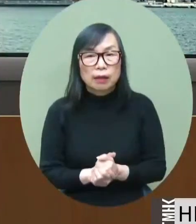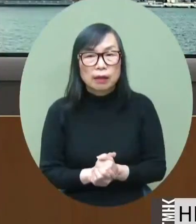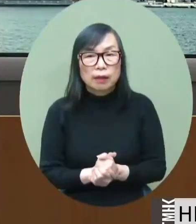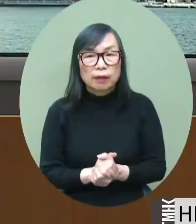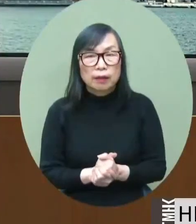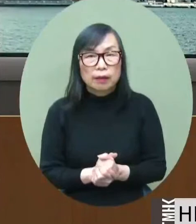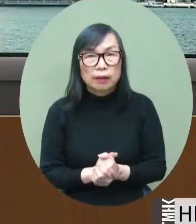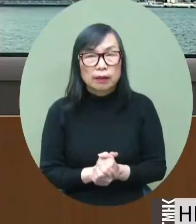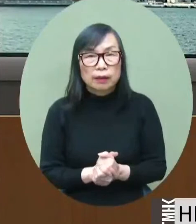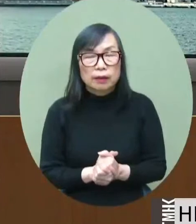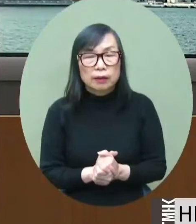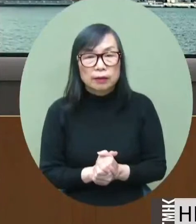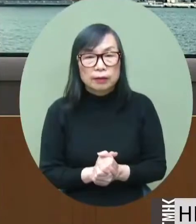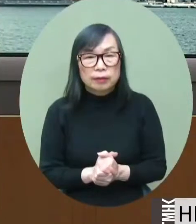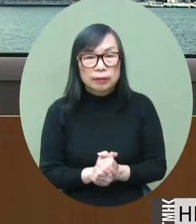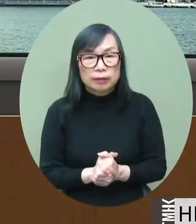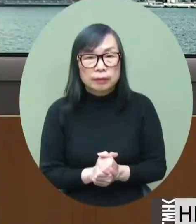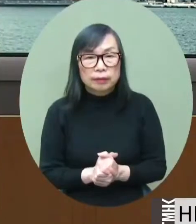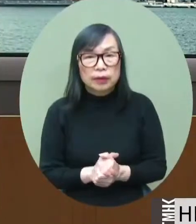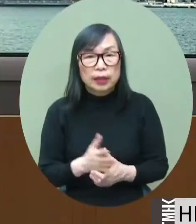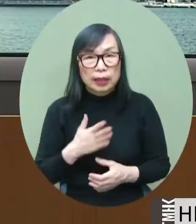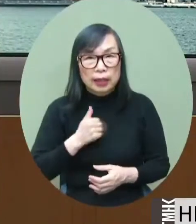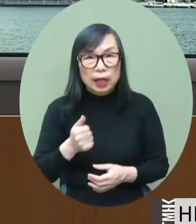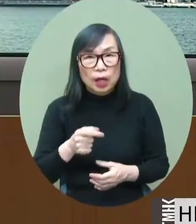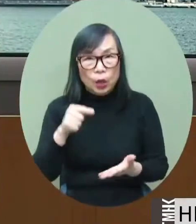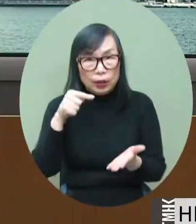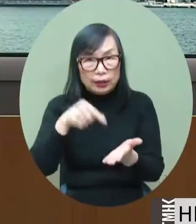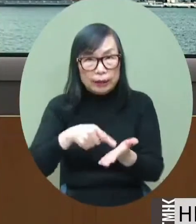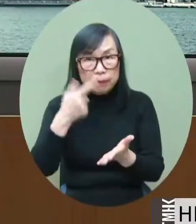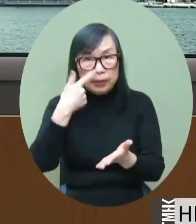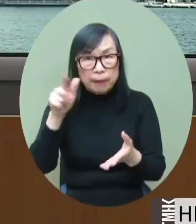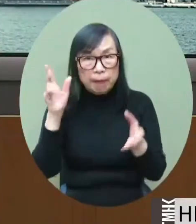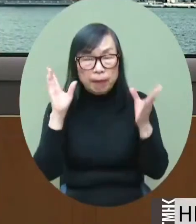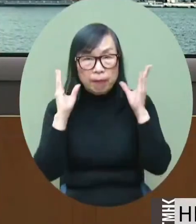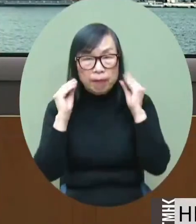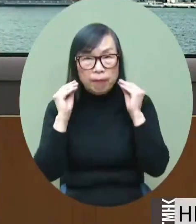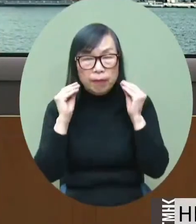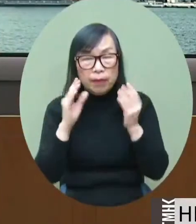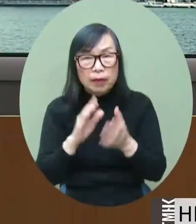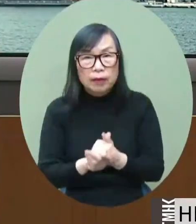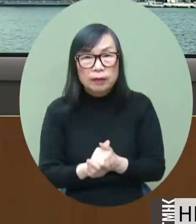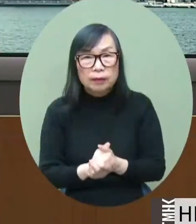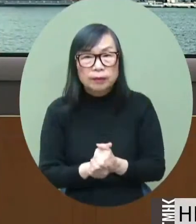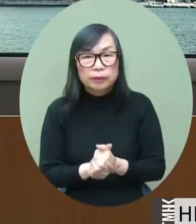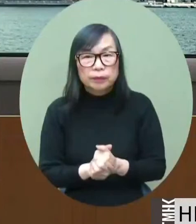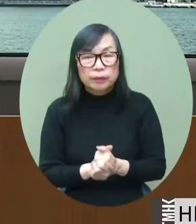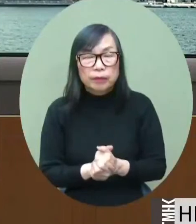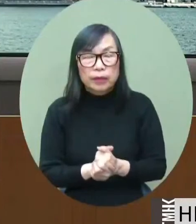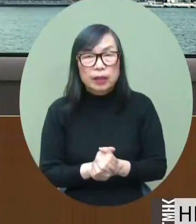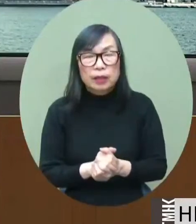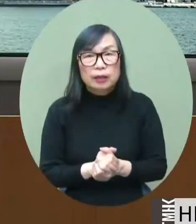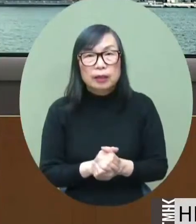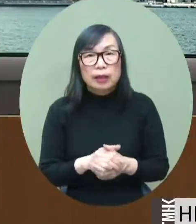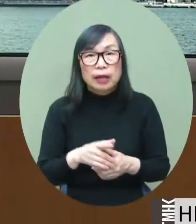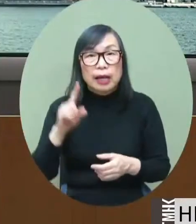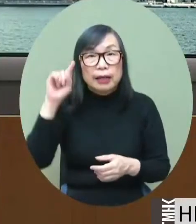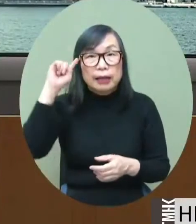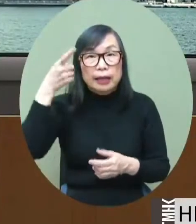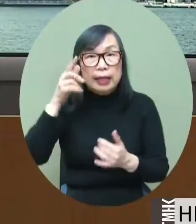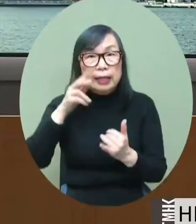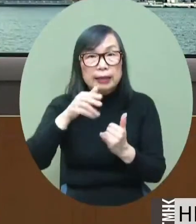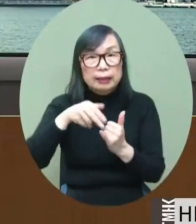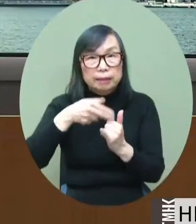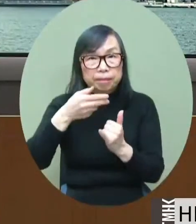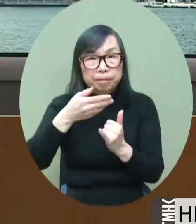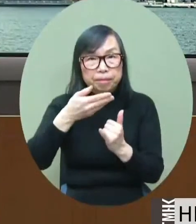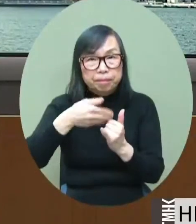Next, the gentleman in the front. I'm from .tv, .news. I've got 3